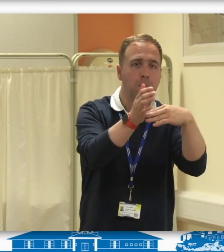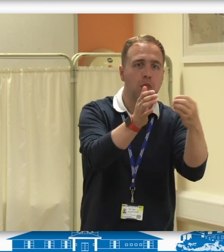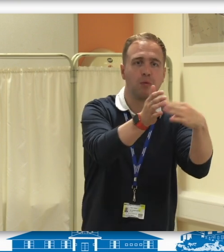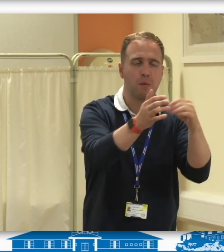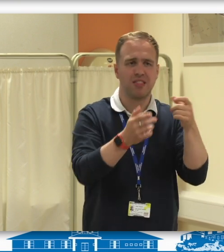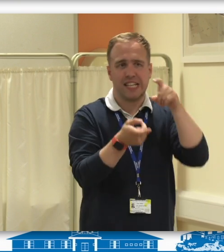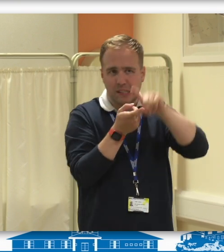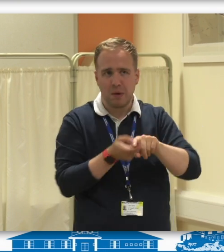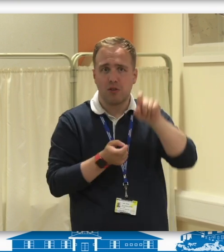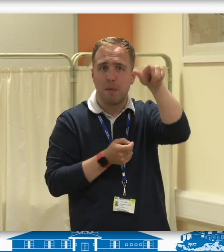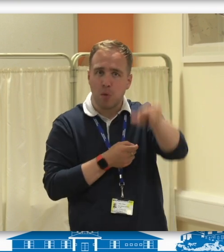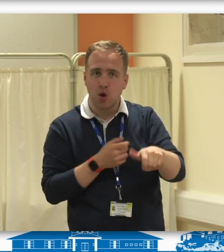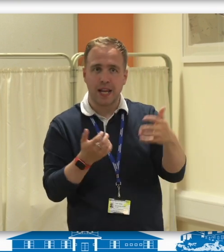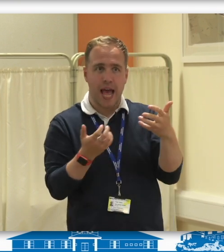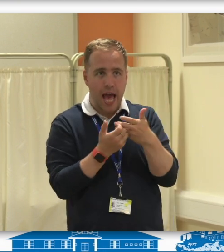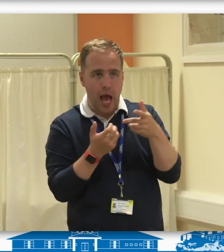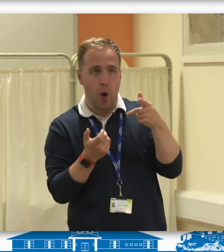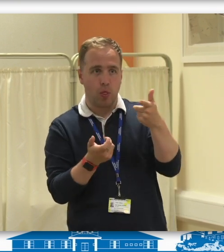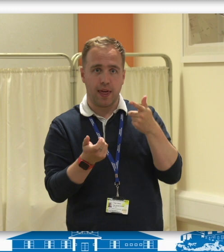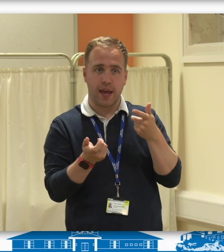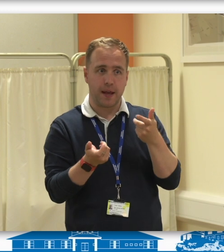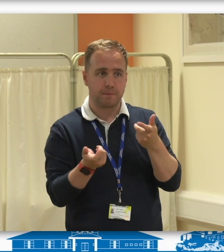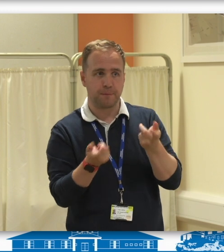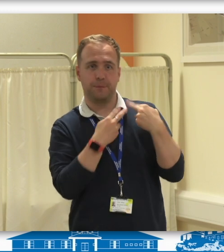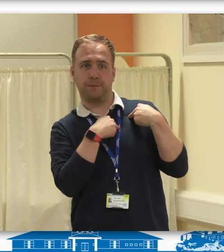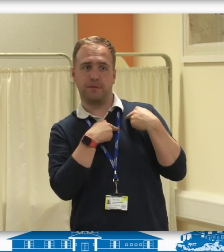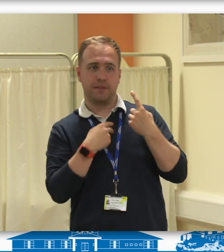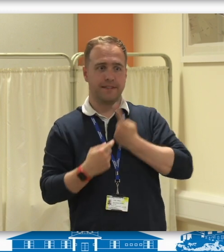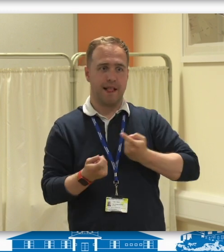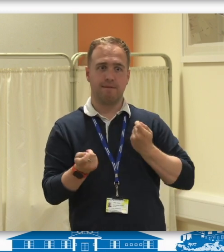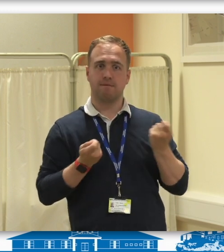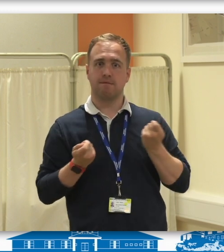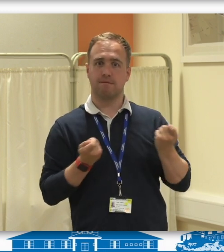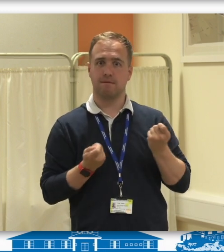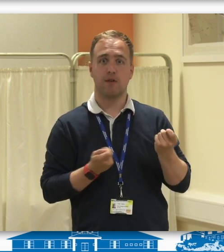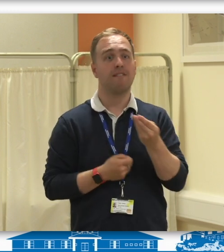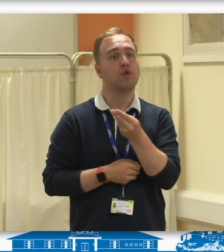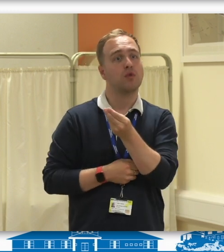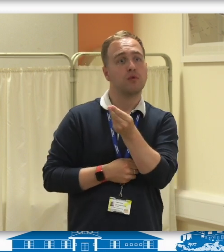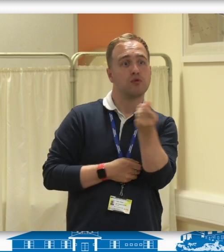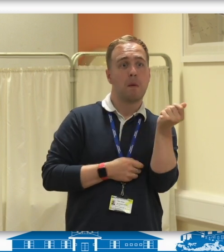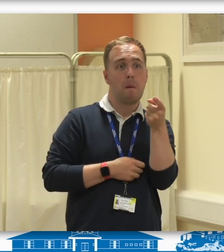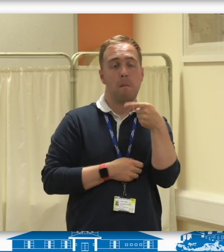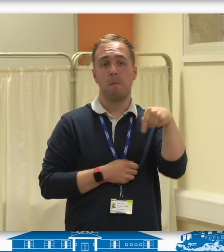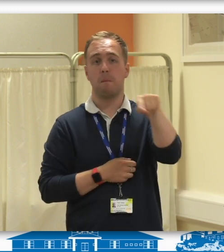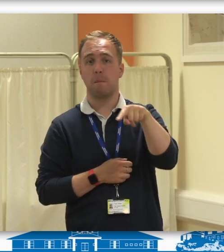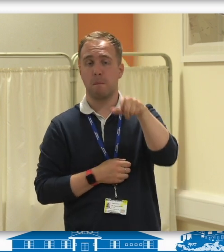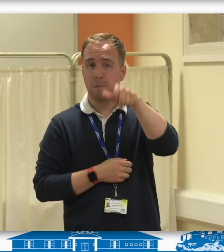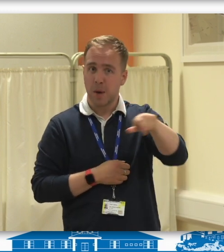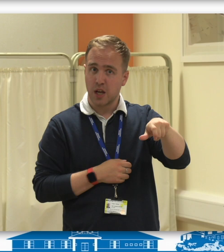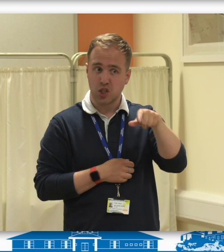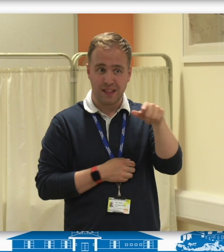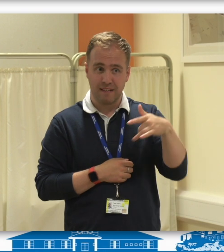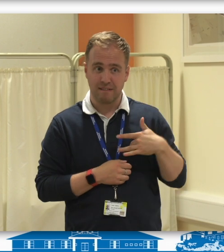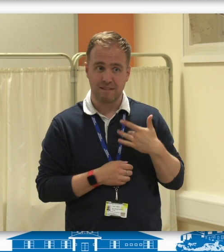does depend how they're able to take on the self-management strategies. We've been known at times where if patients feel at that